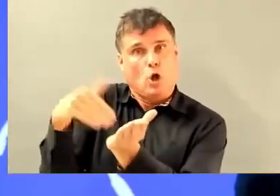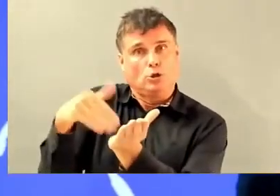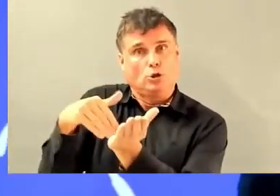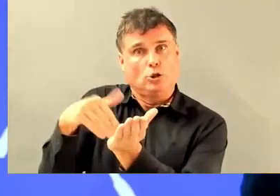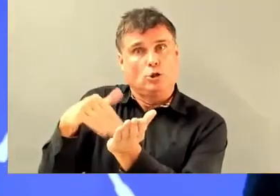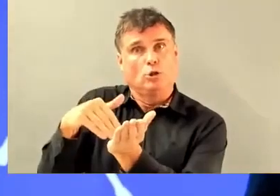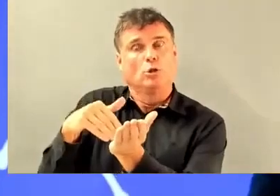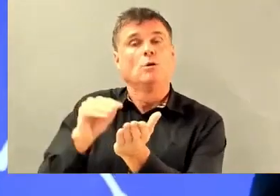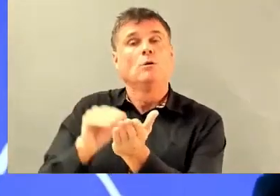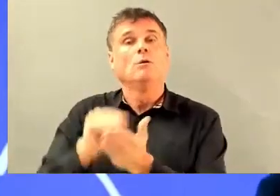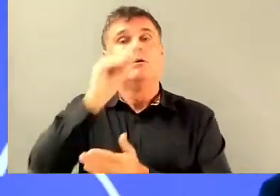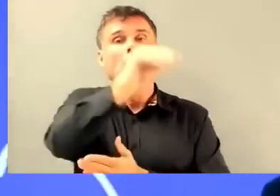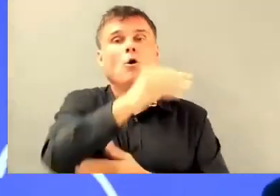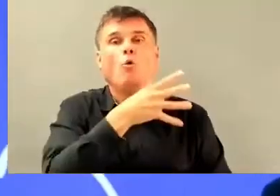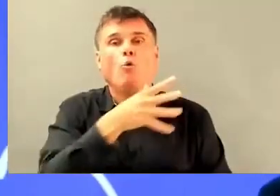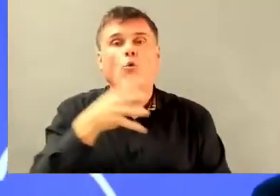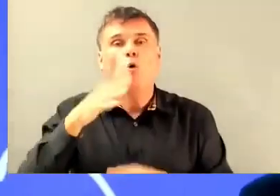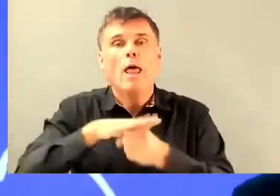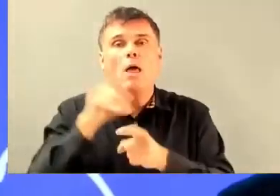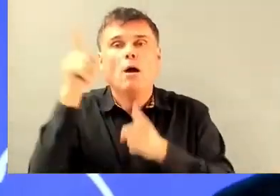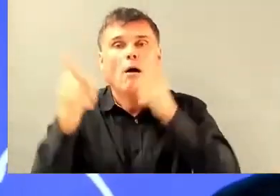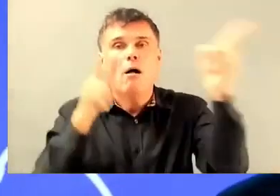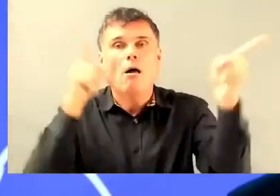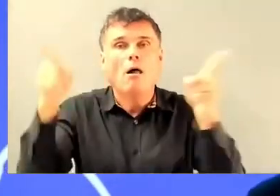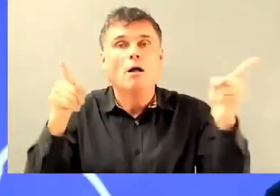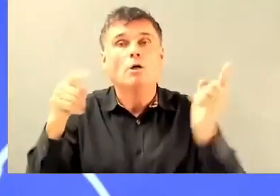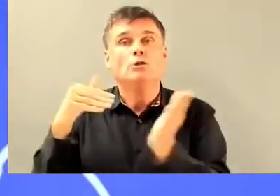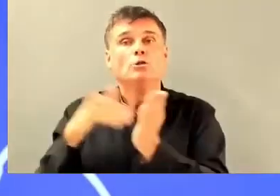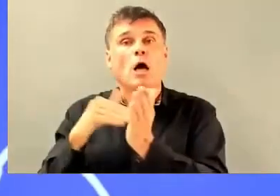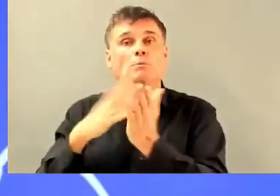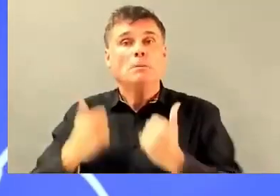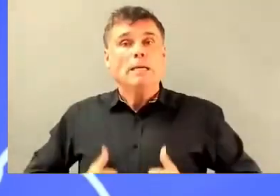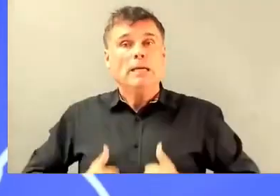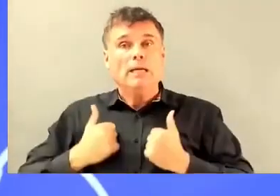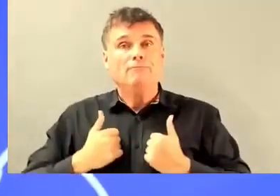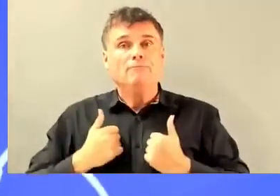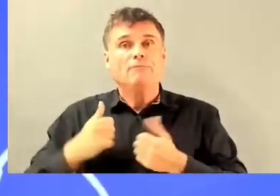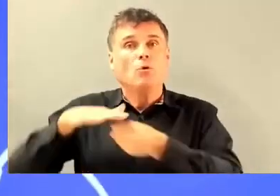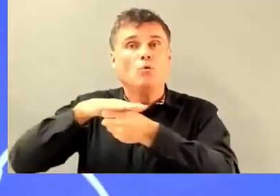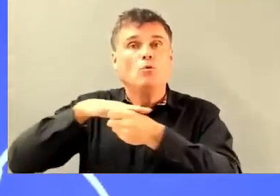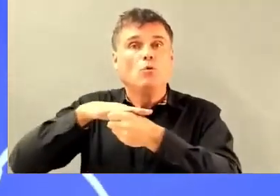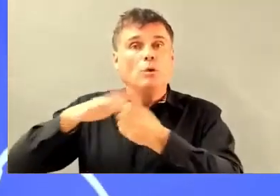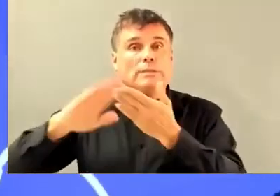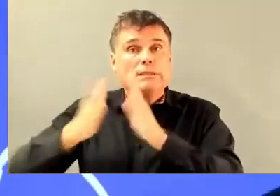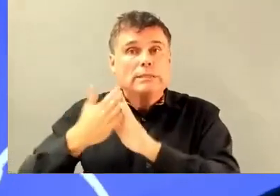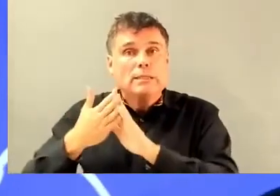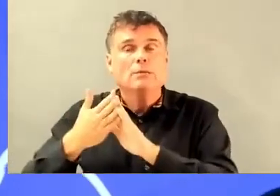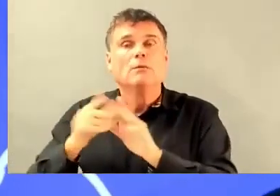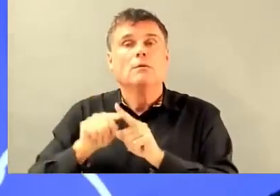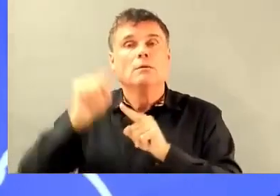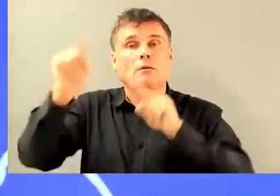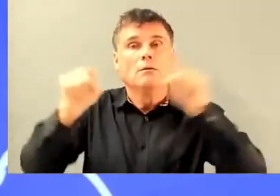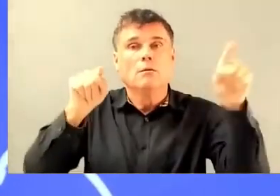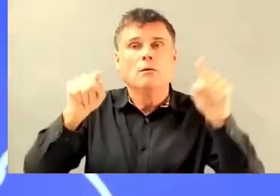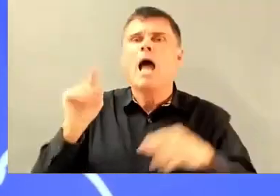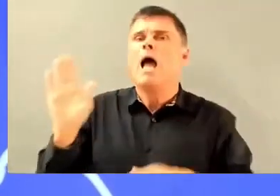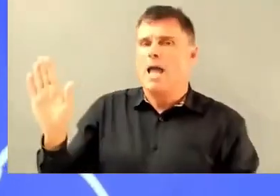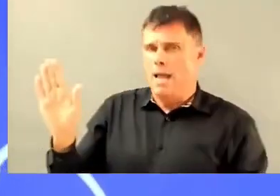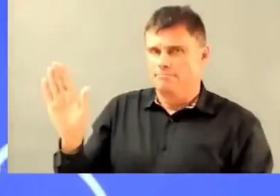doctors will be placed in urban communities as well. That's right. It will remain an important program